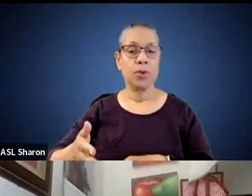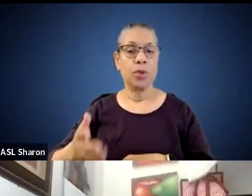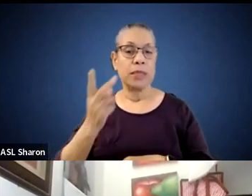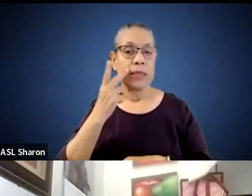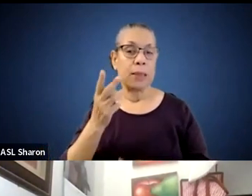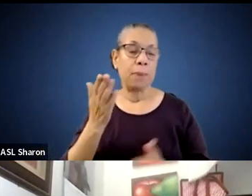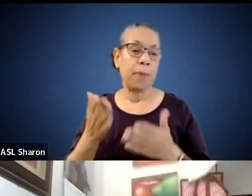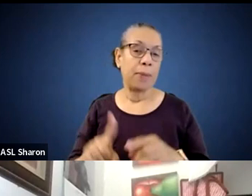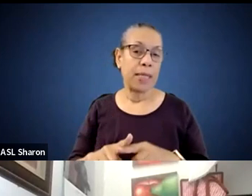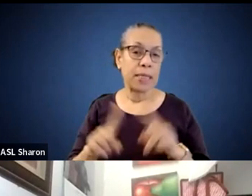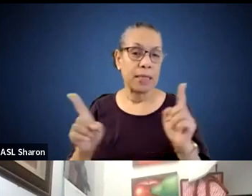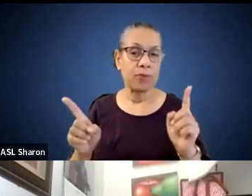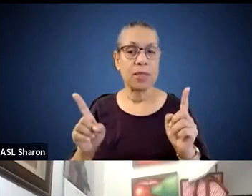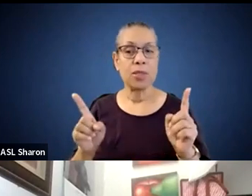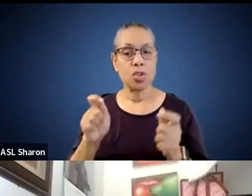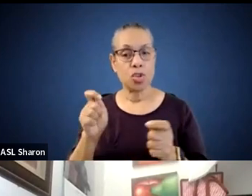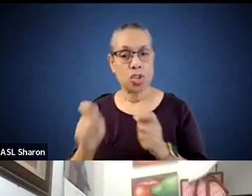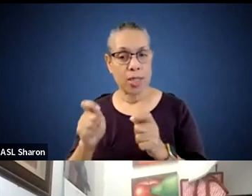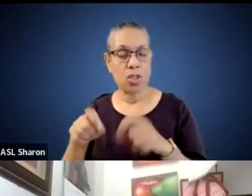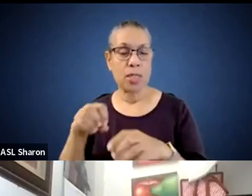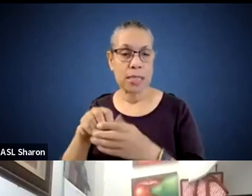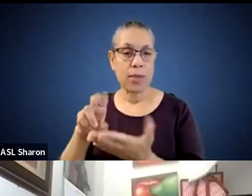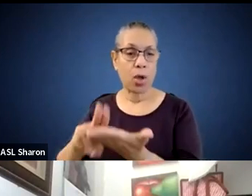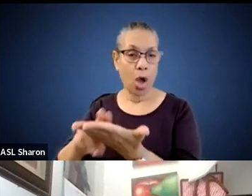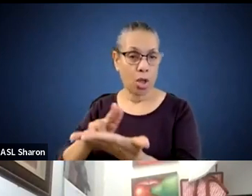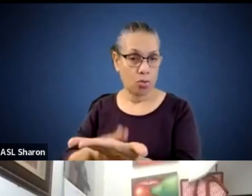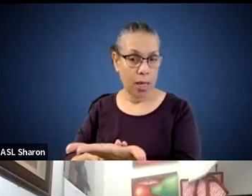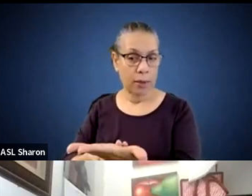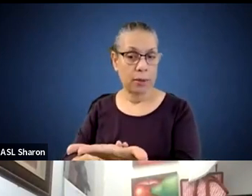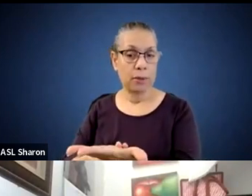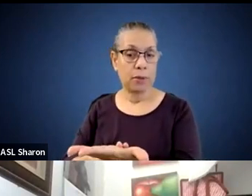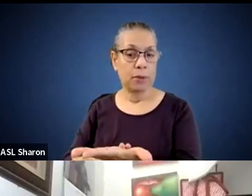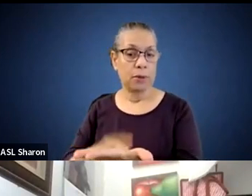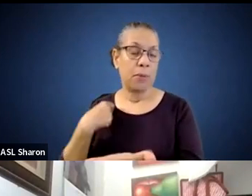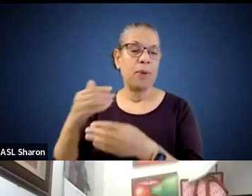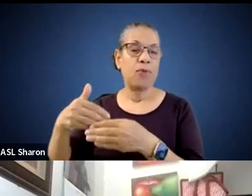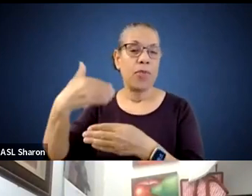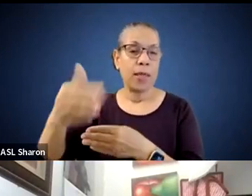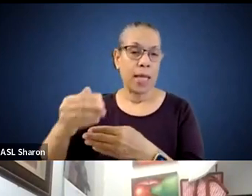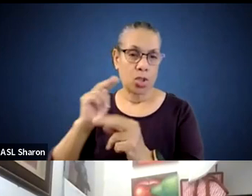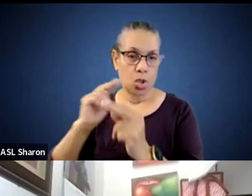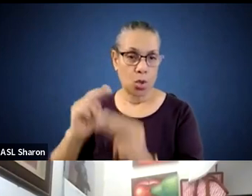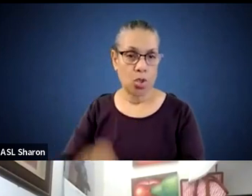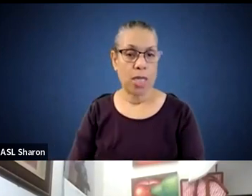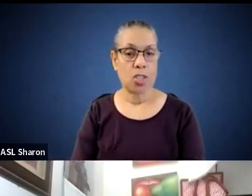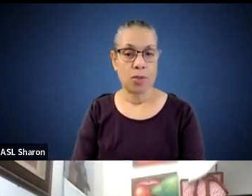a different uh more substantive changes uh if necessary in the next round of bargaining